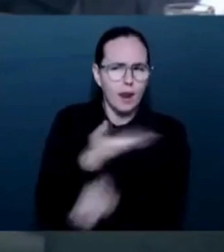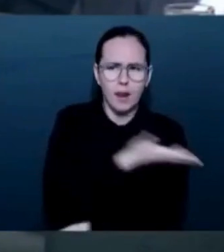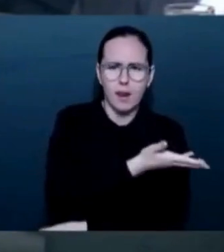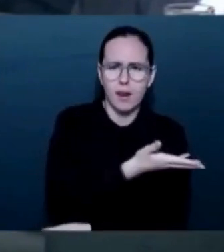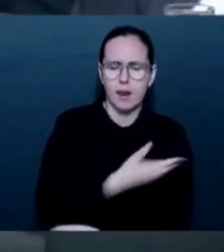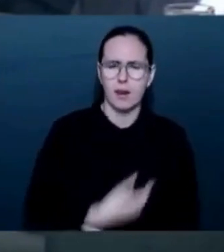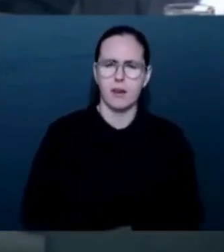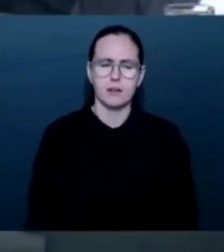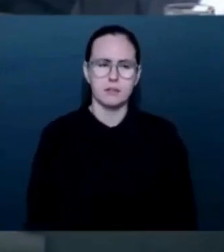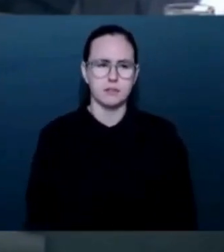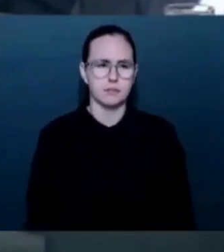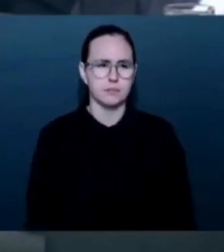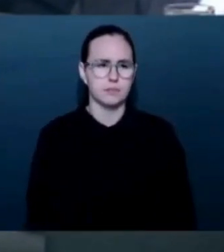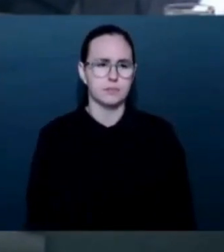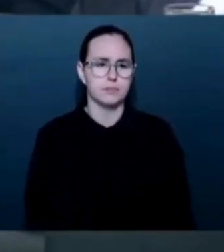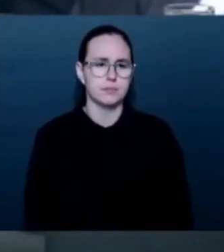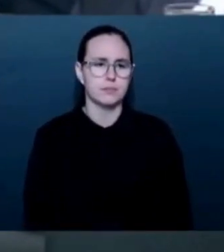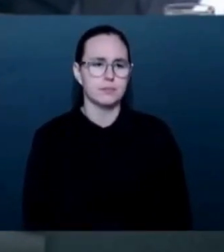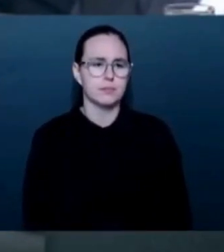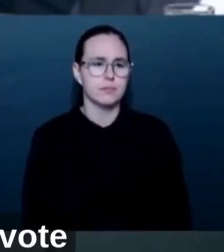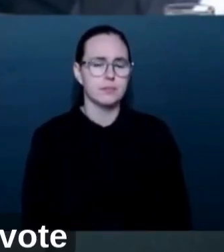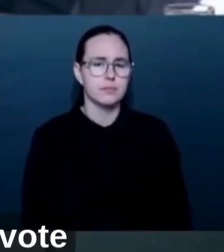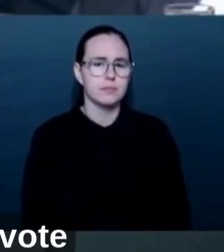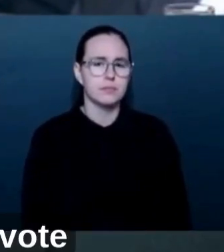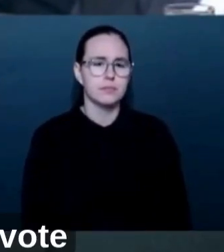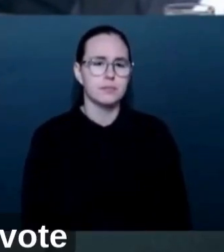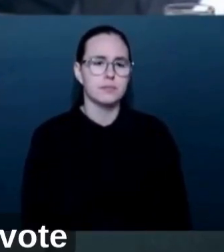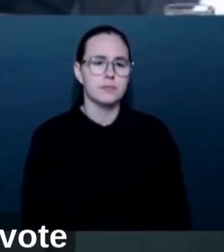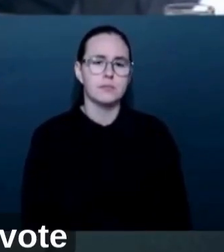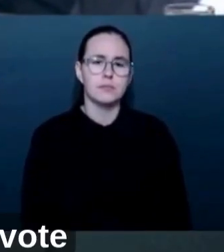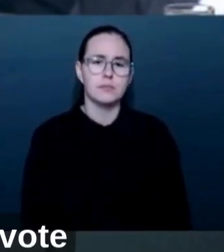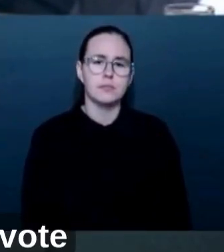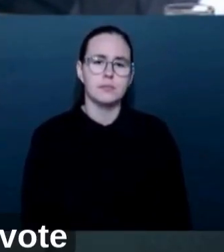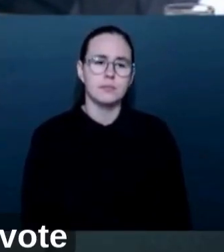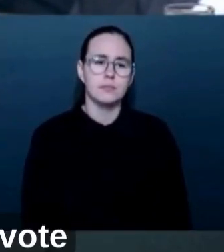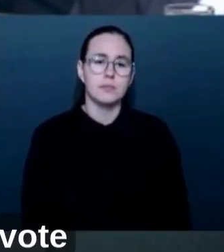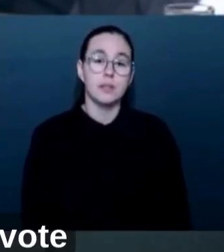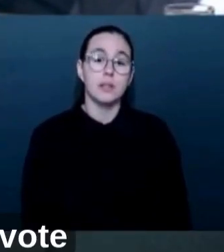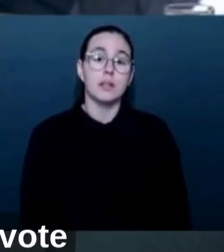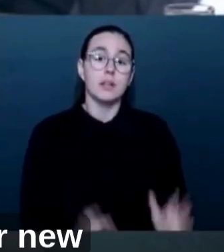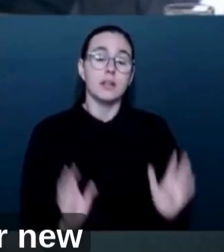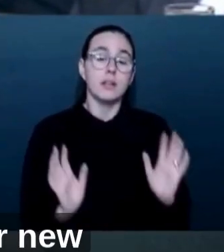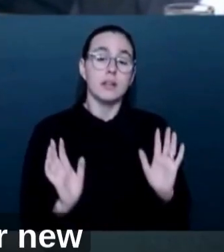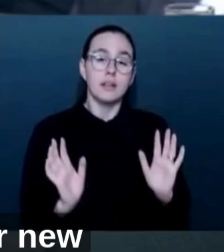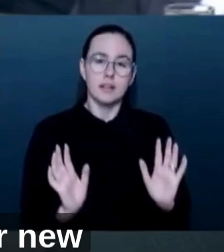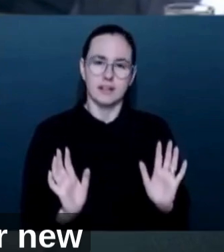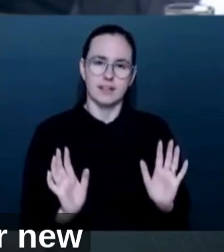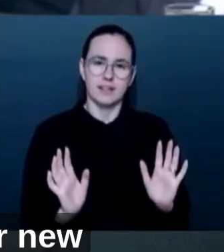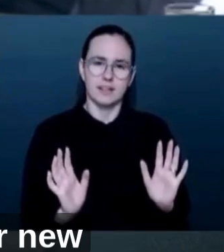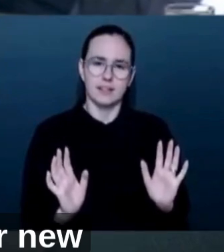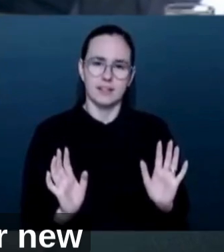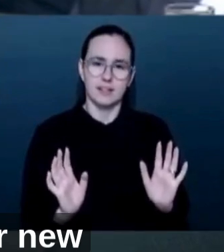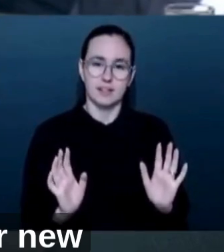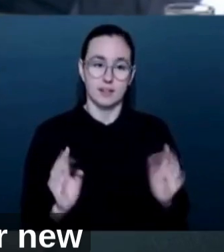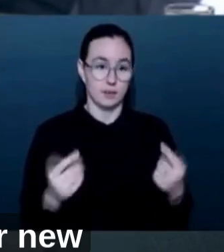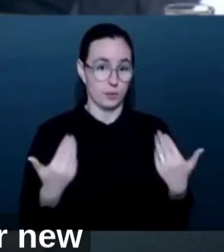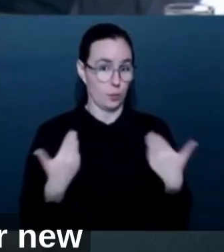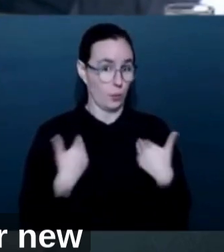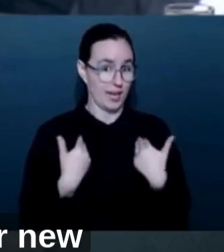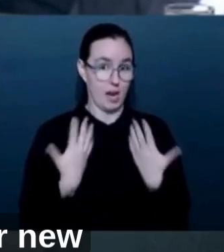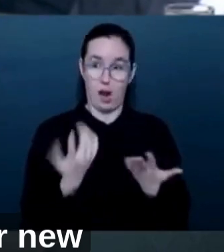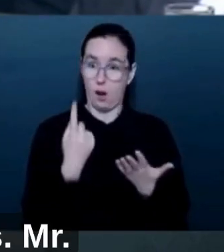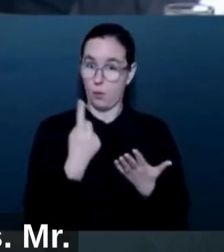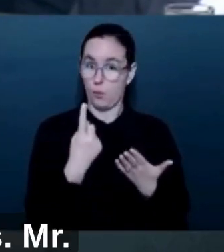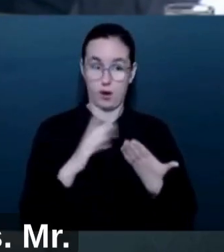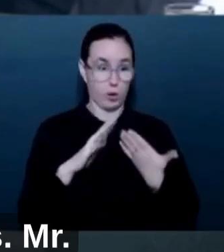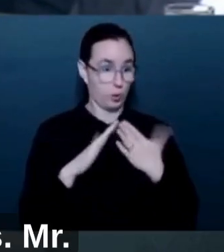Mr. Speaker, we had a community stand up just recently and have a non-binding vote and overwhelmingly support an